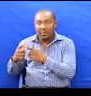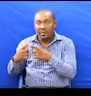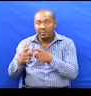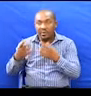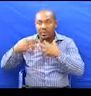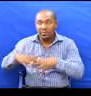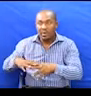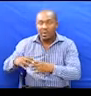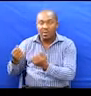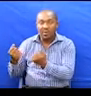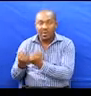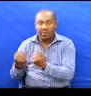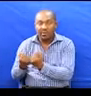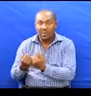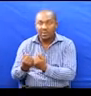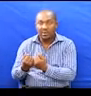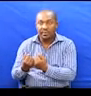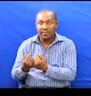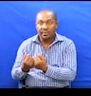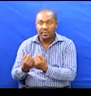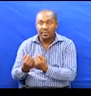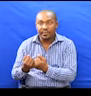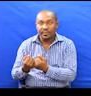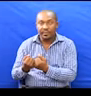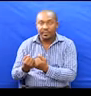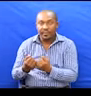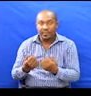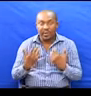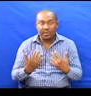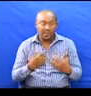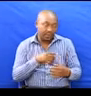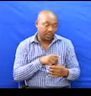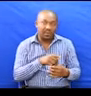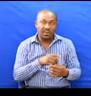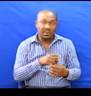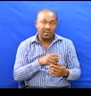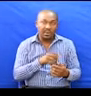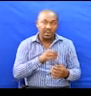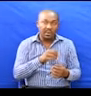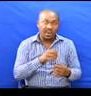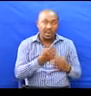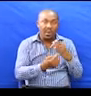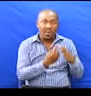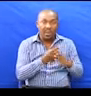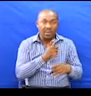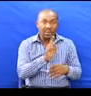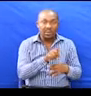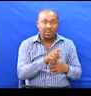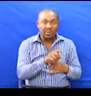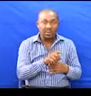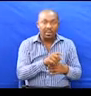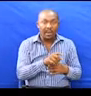eating. For instance, one of the food can be what? Yeah, one of the food can be what?